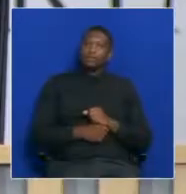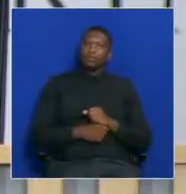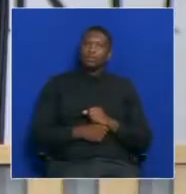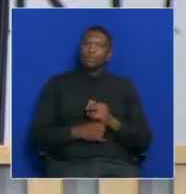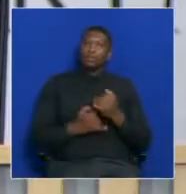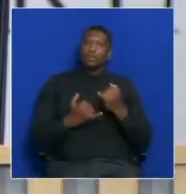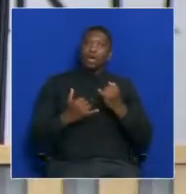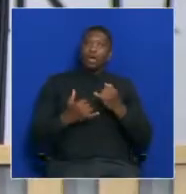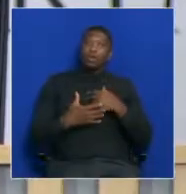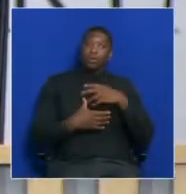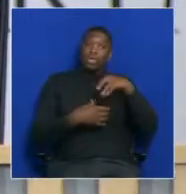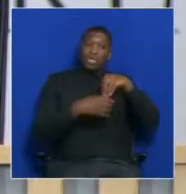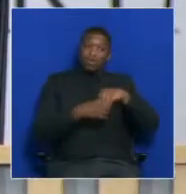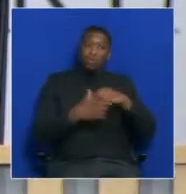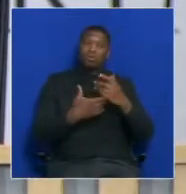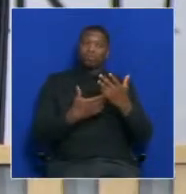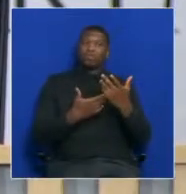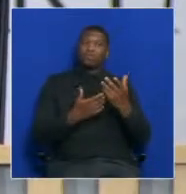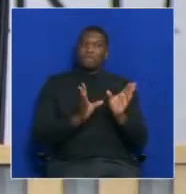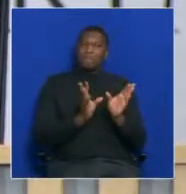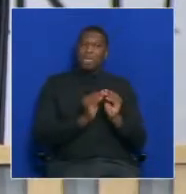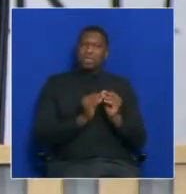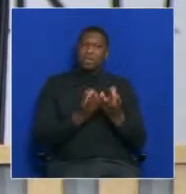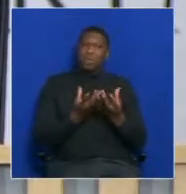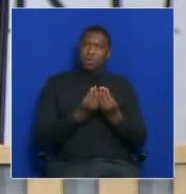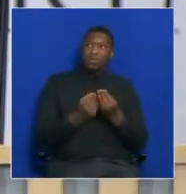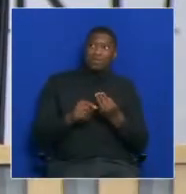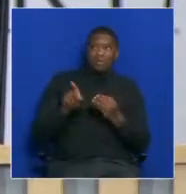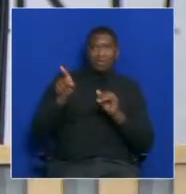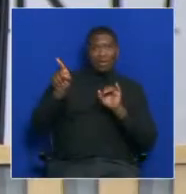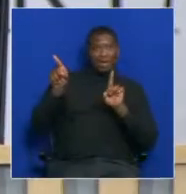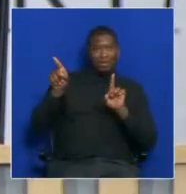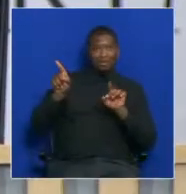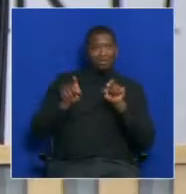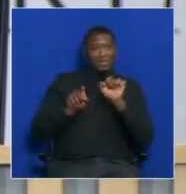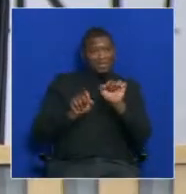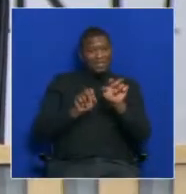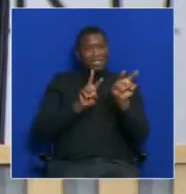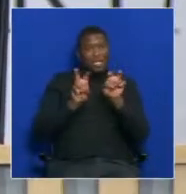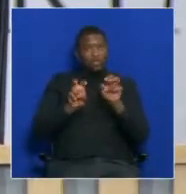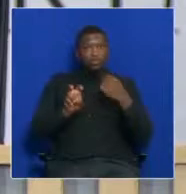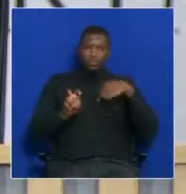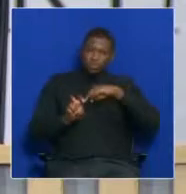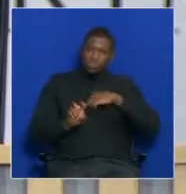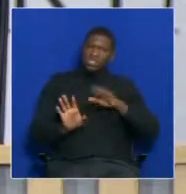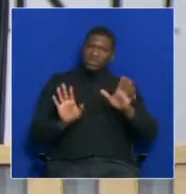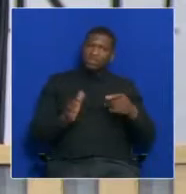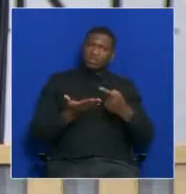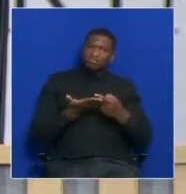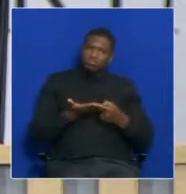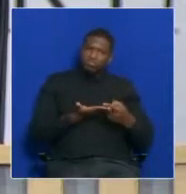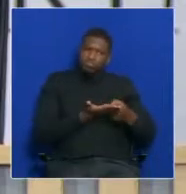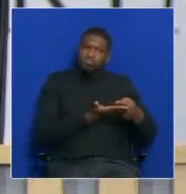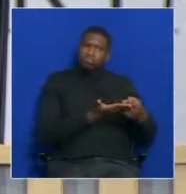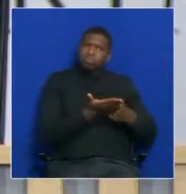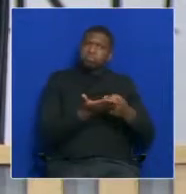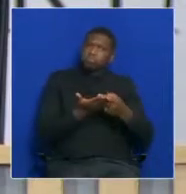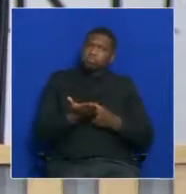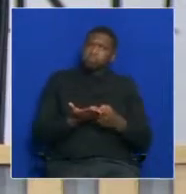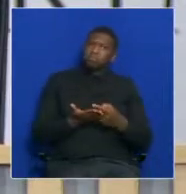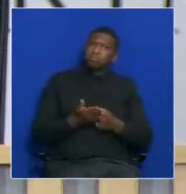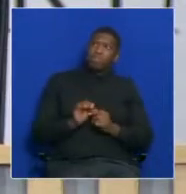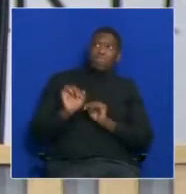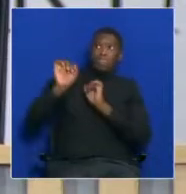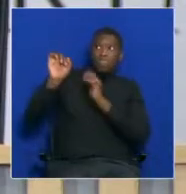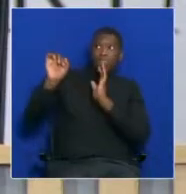with the ID, we would discuss these issues, and she would indicate, for instance, his